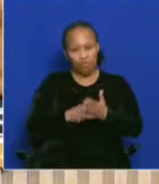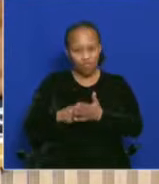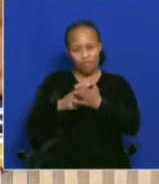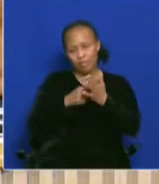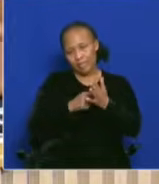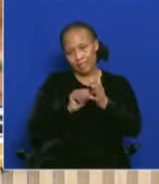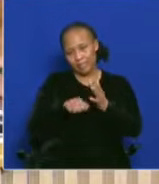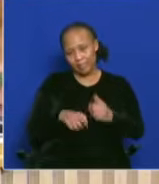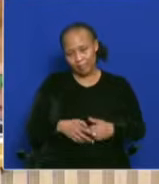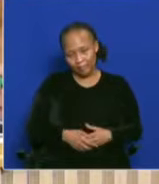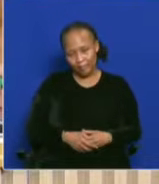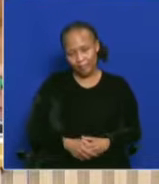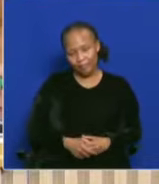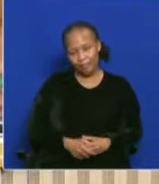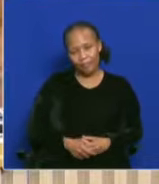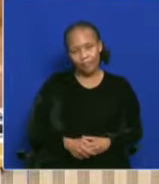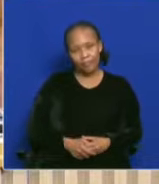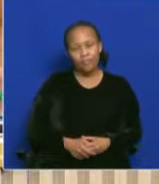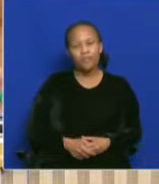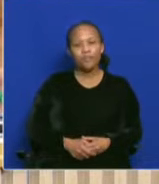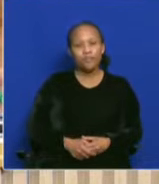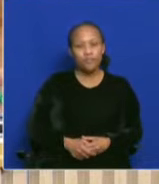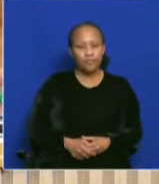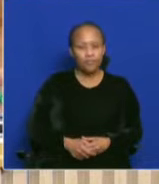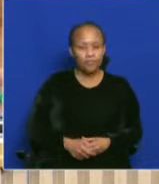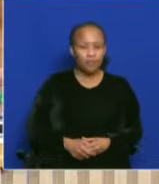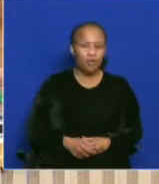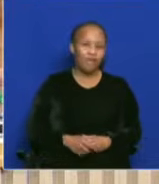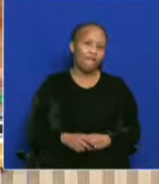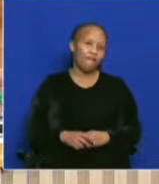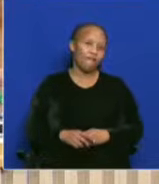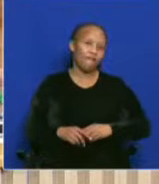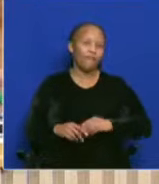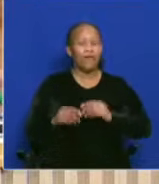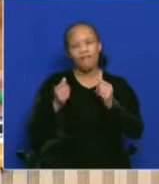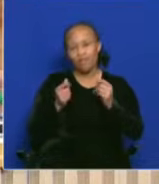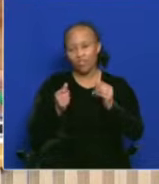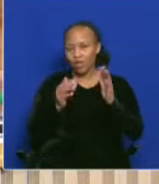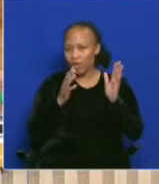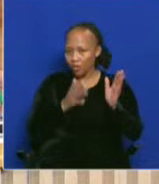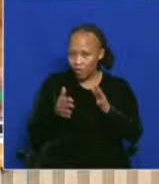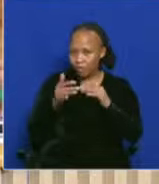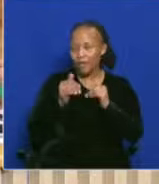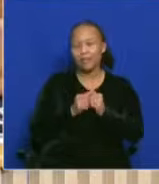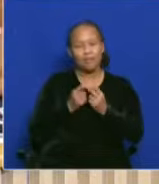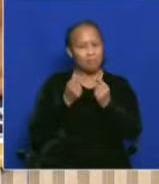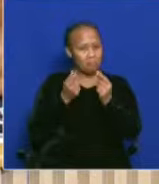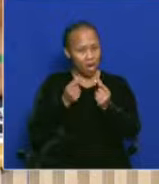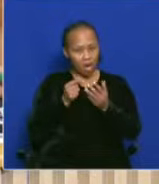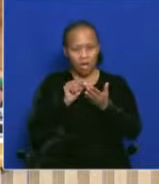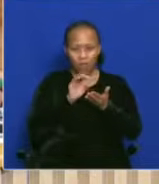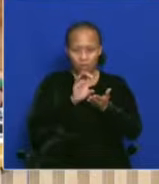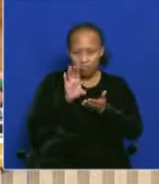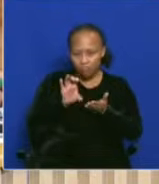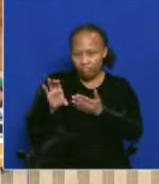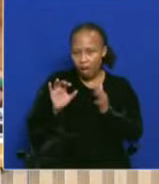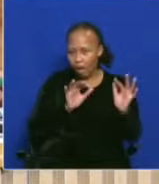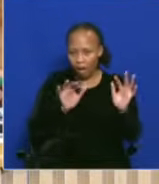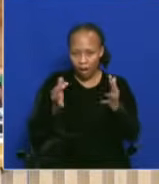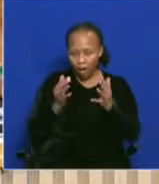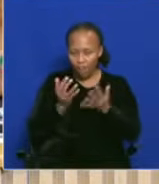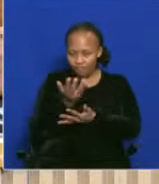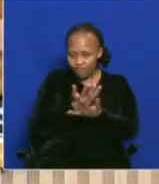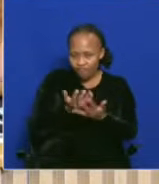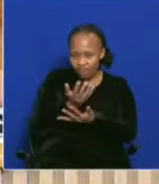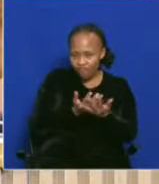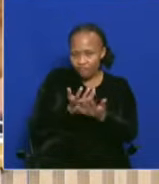We see the financial arrangement in which percentages and splits are discussed, and then the internal recommendation